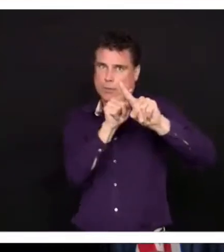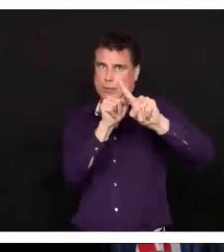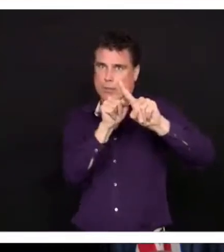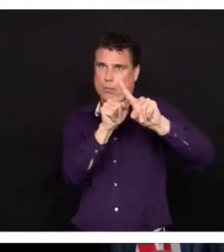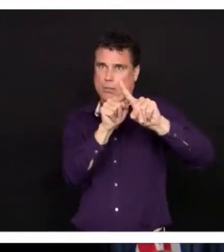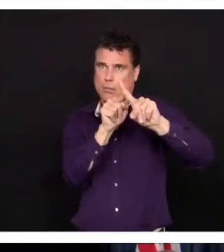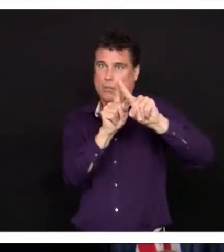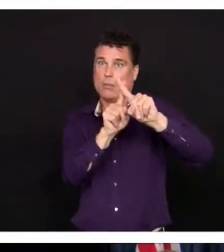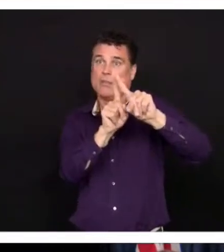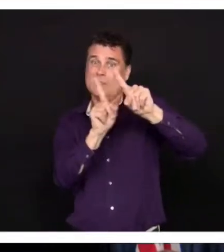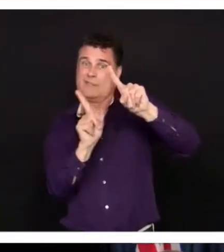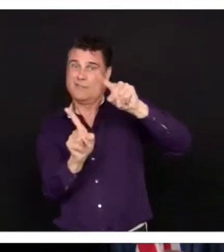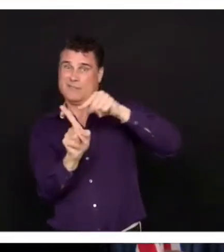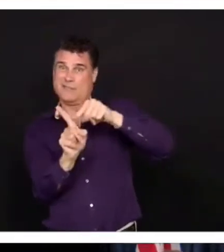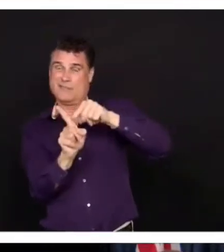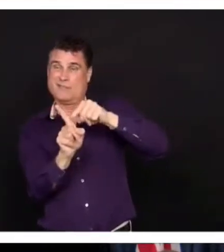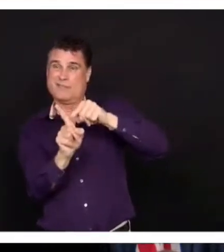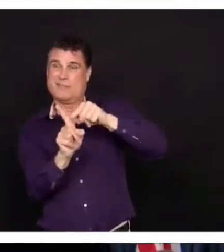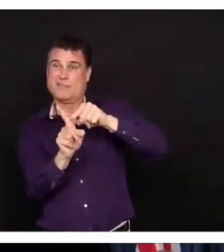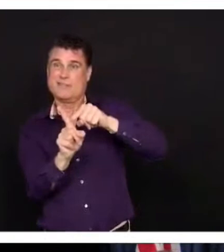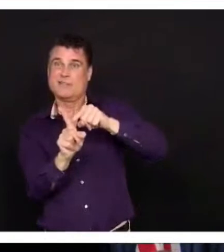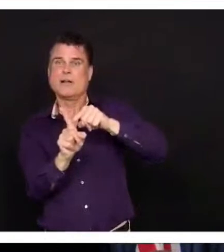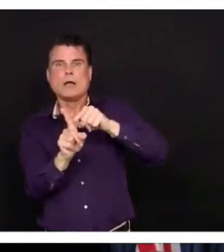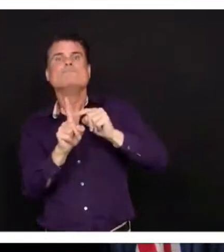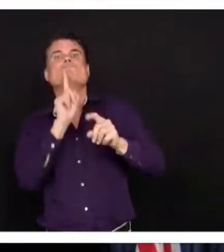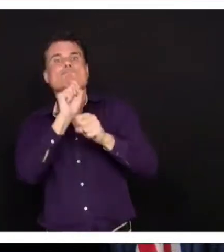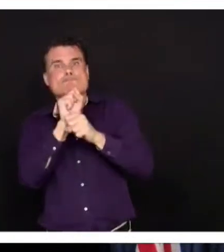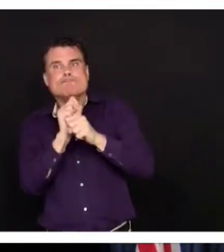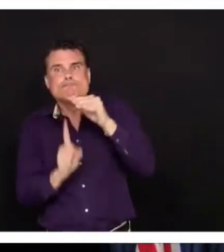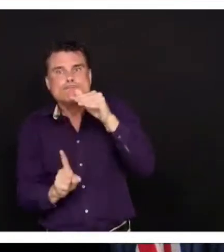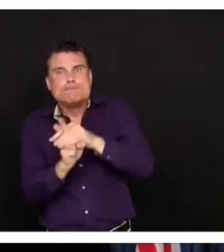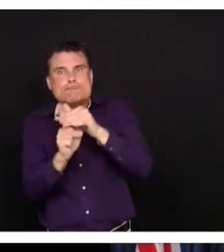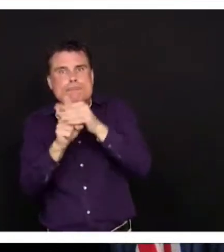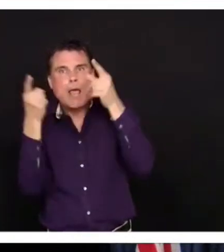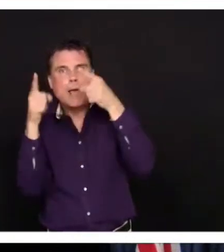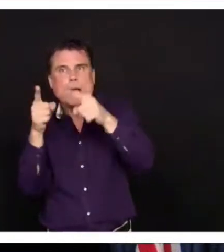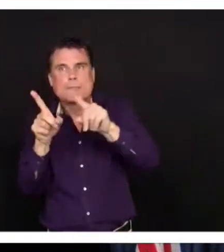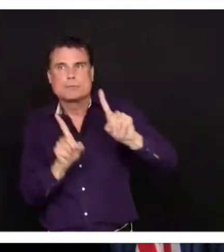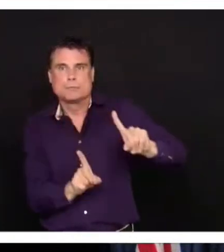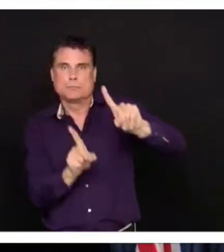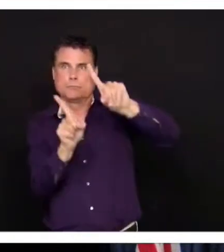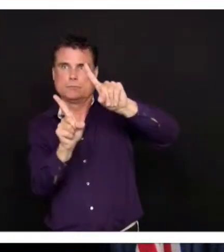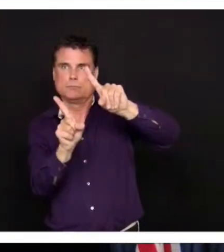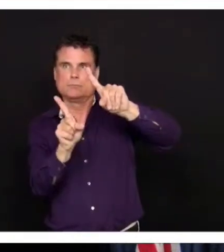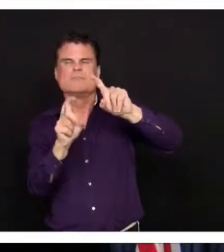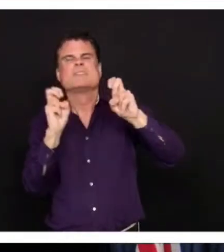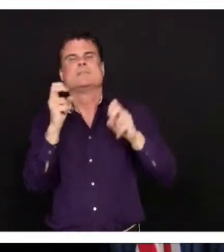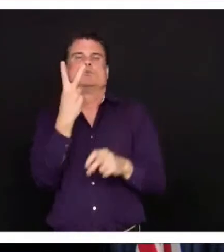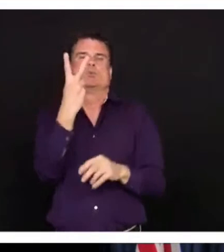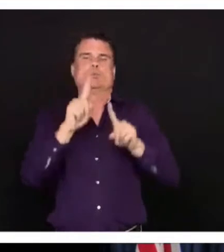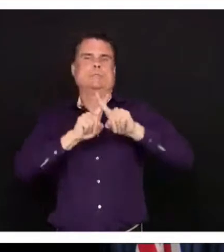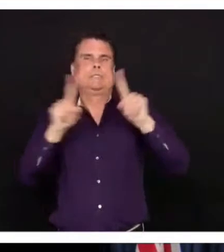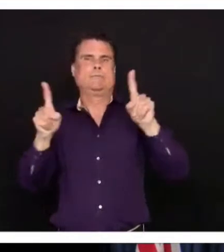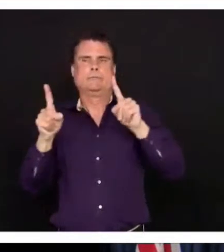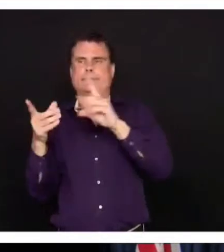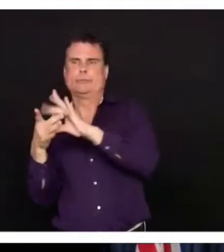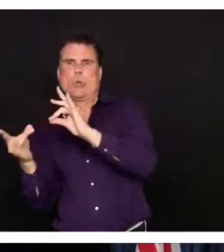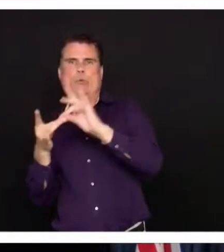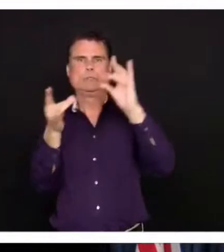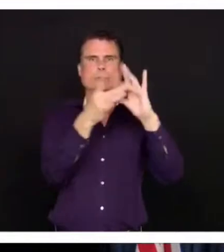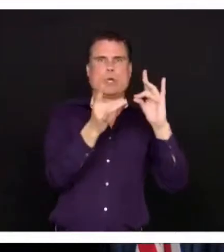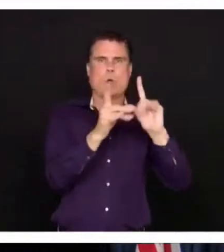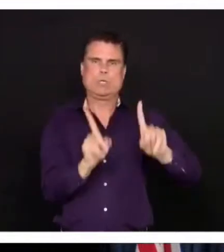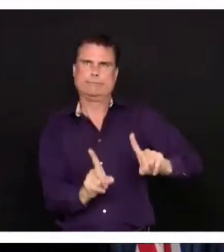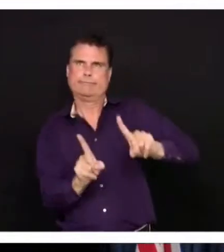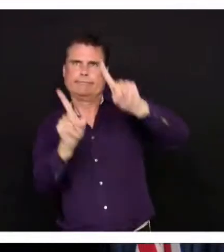trajectories in Hubei, in Italy, become a reality in British Columbia. So that was what we presented March 27th. And now on page